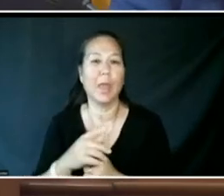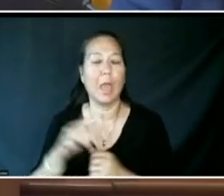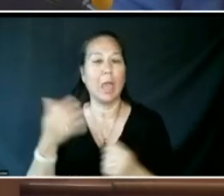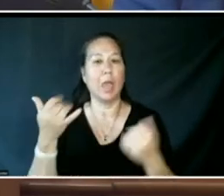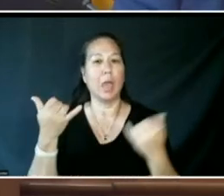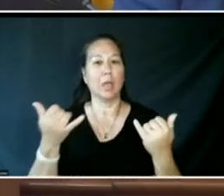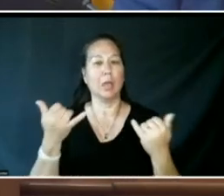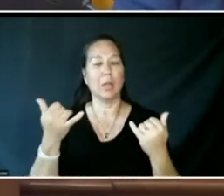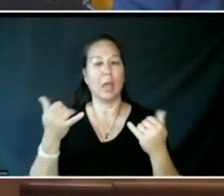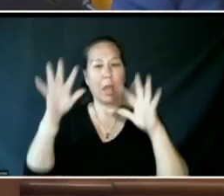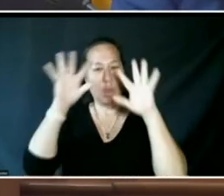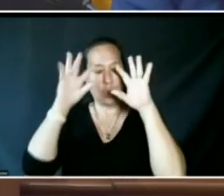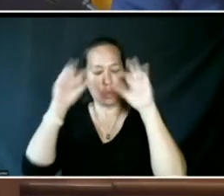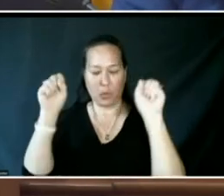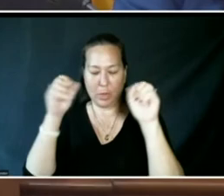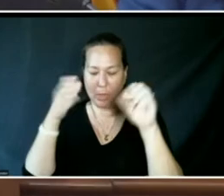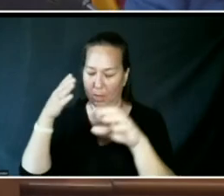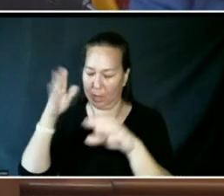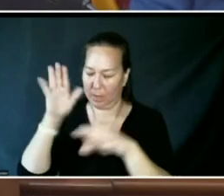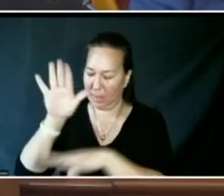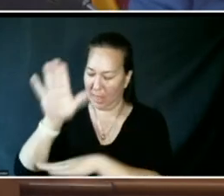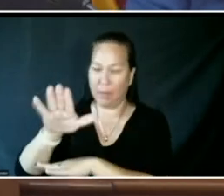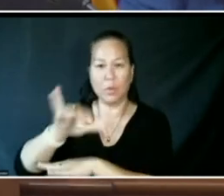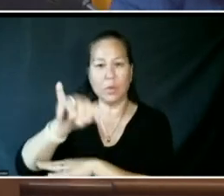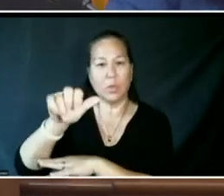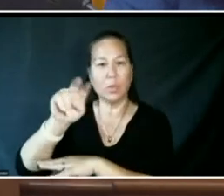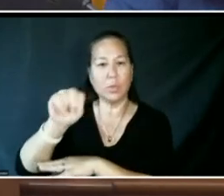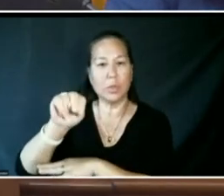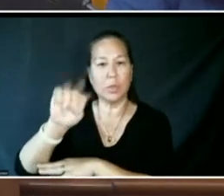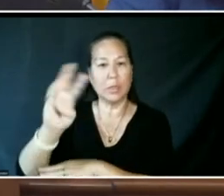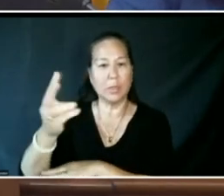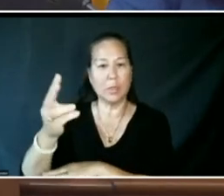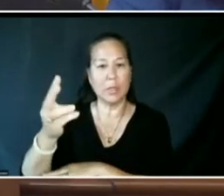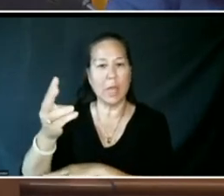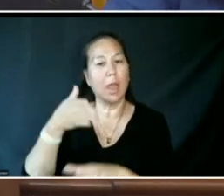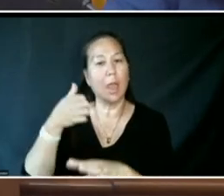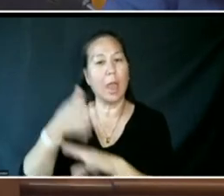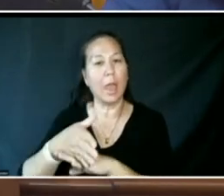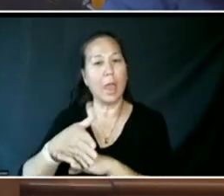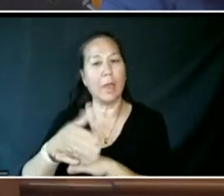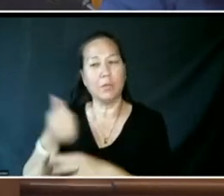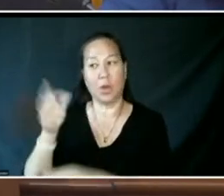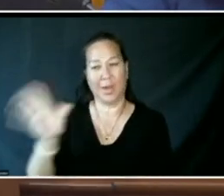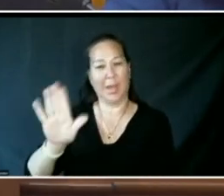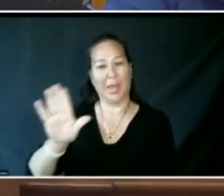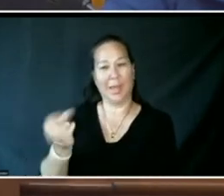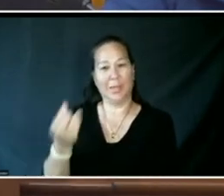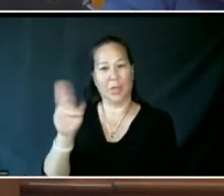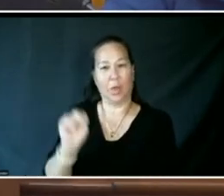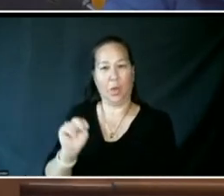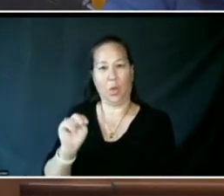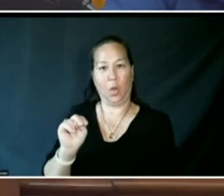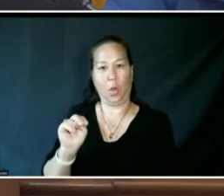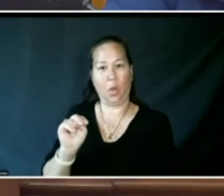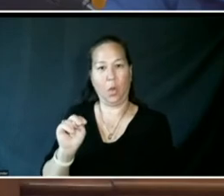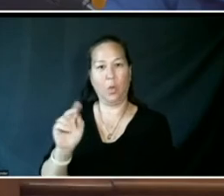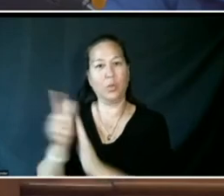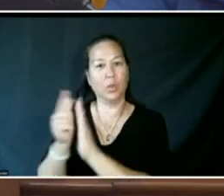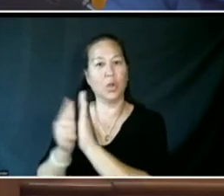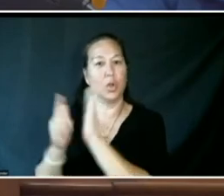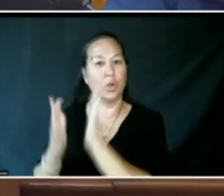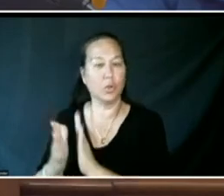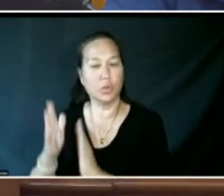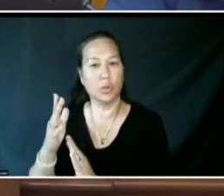the afternoon of January 6th, after his own attorney general warned him that the claims you are about to